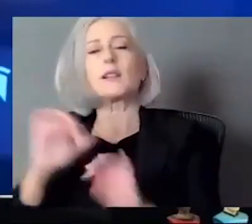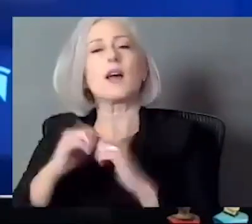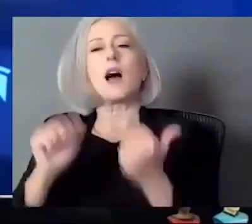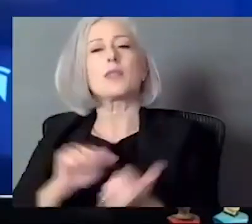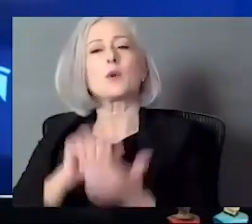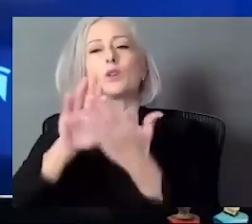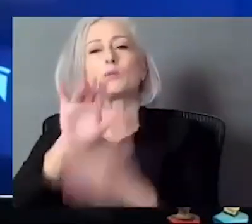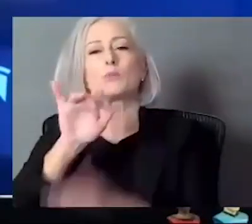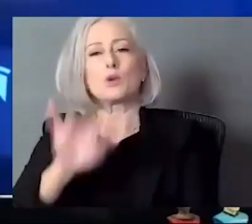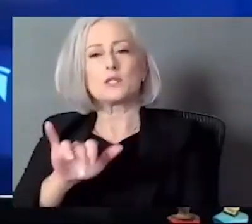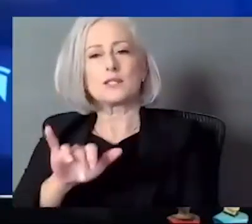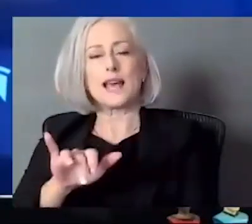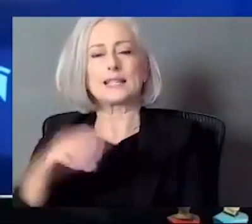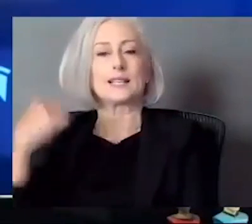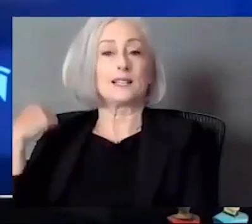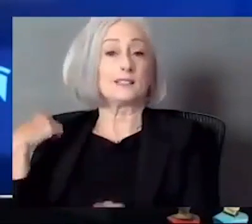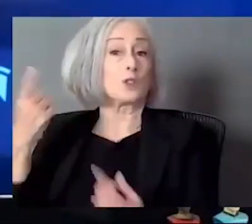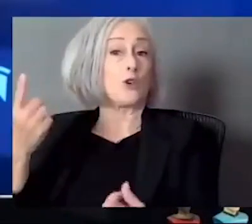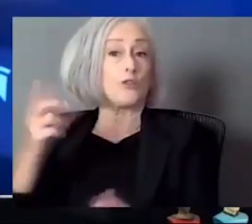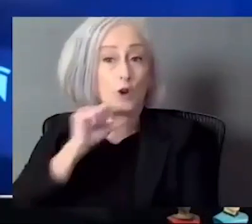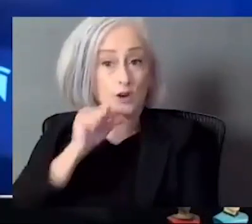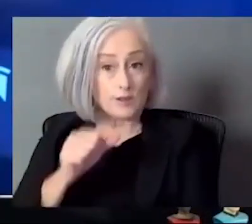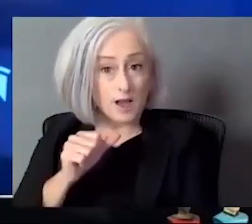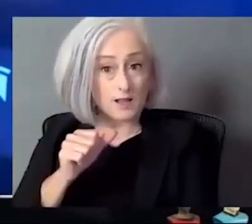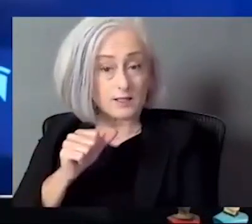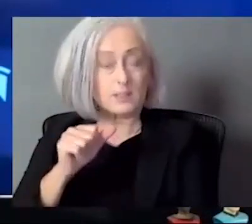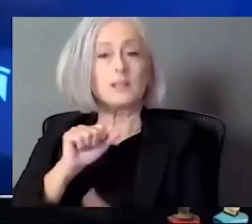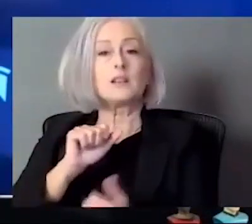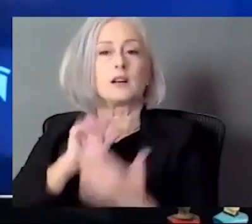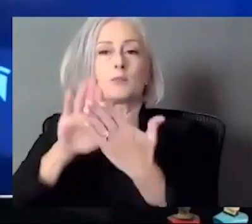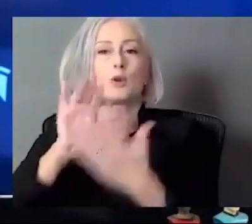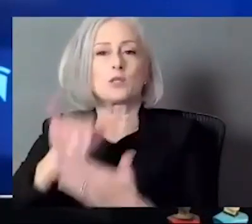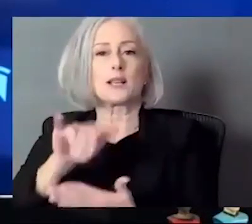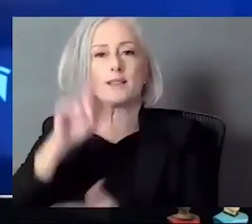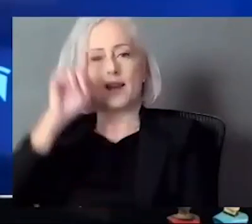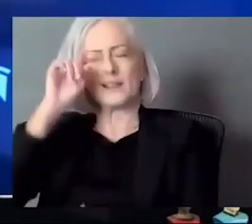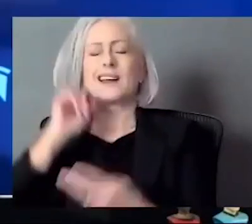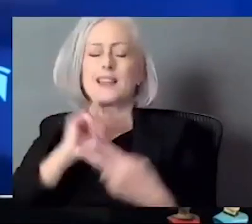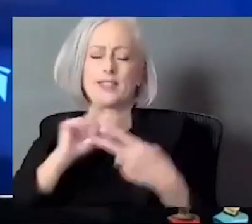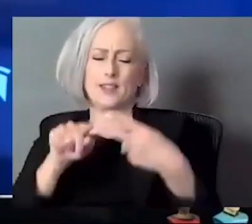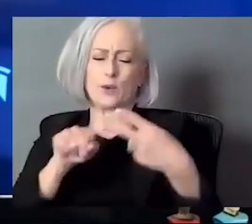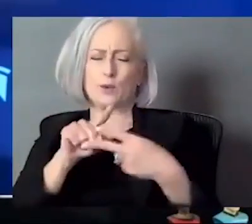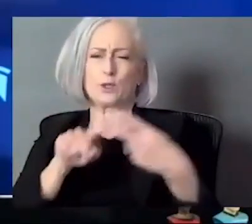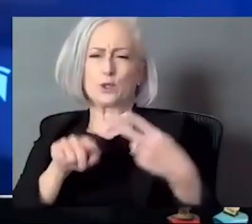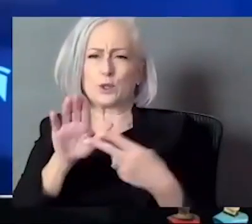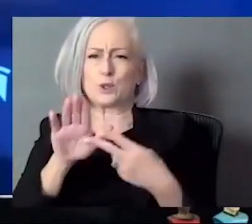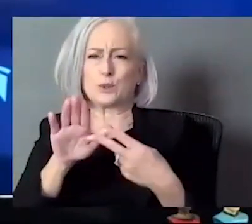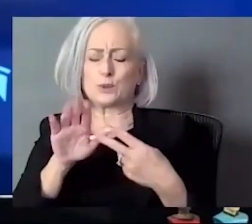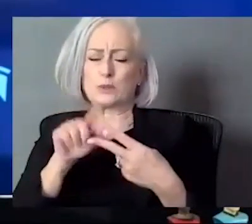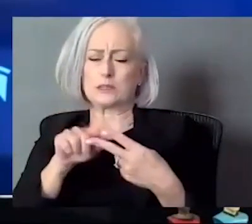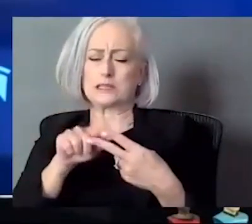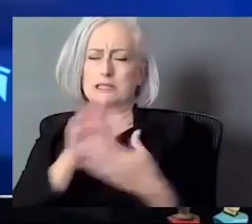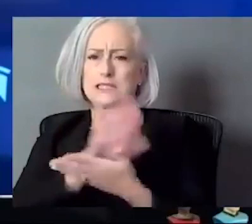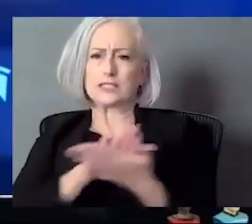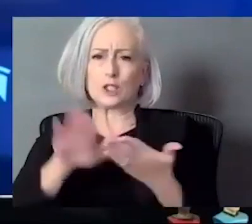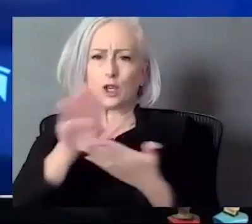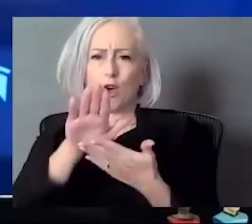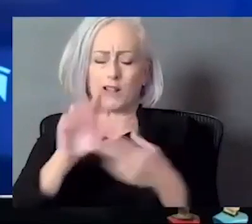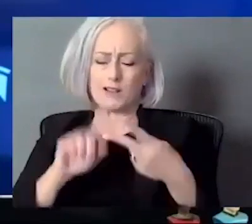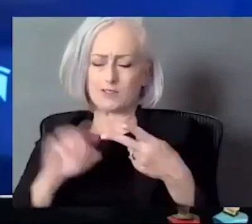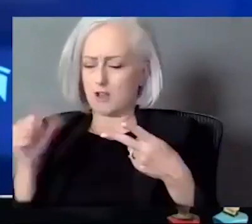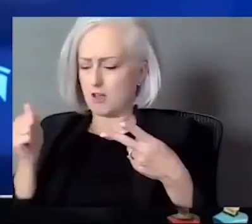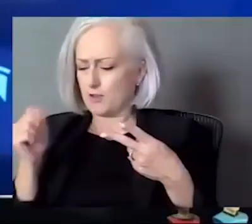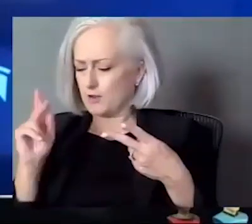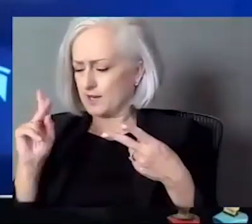not so far. William Jewell College, and oh gosh, there's another one in Kansas City that is required that I just read about it. Rockhurst is also